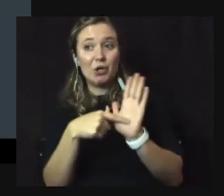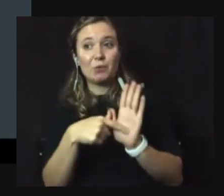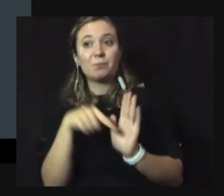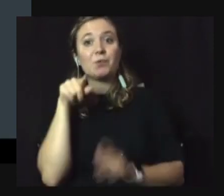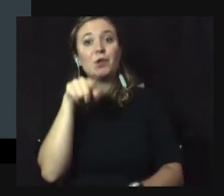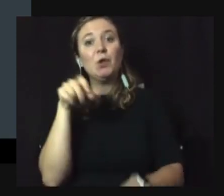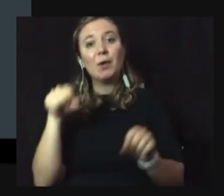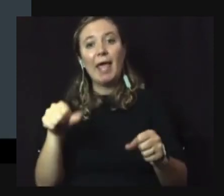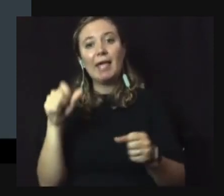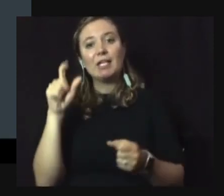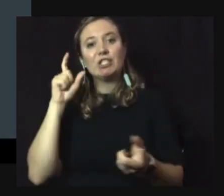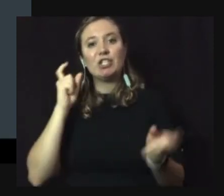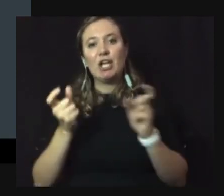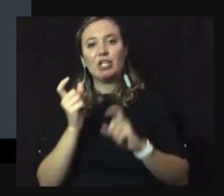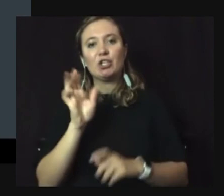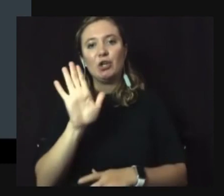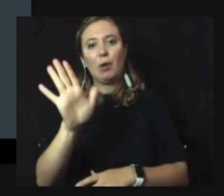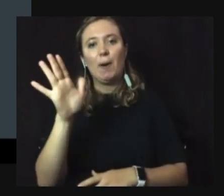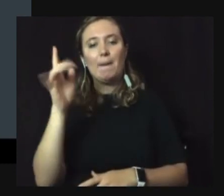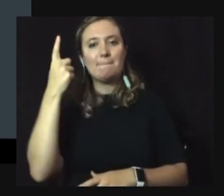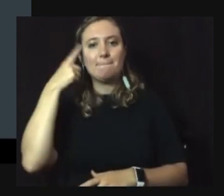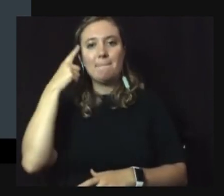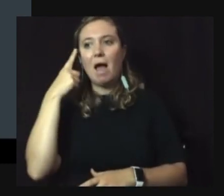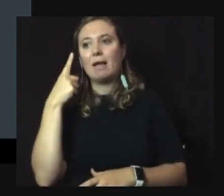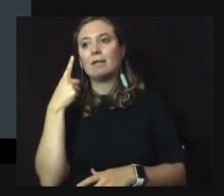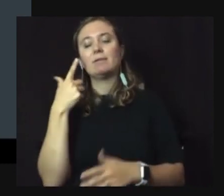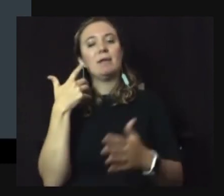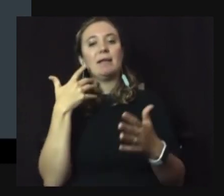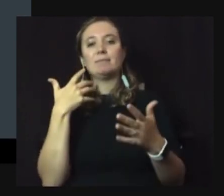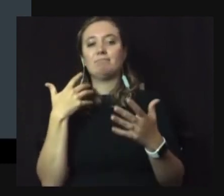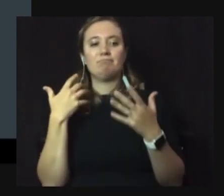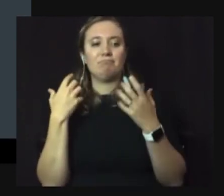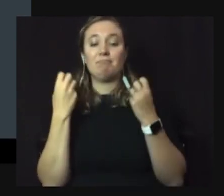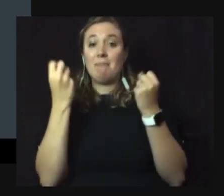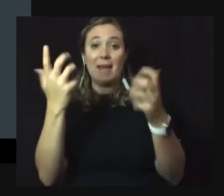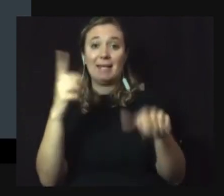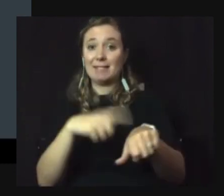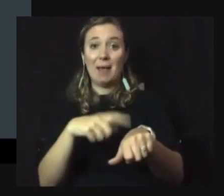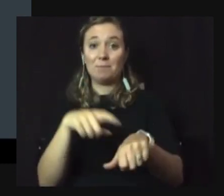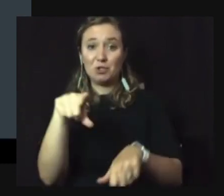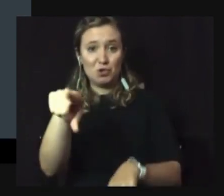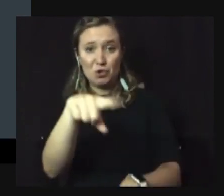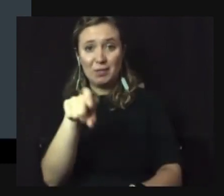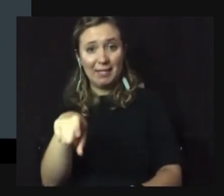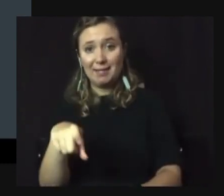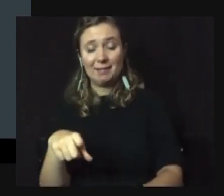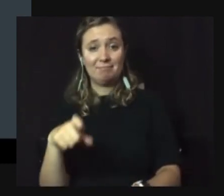mind as many times as you need to. We're getting new information about